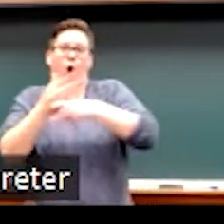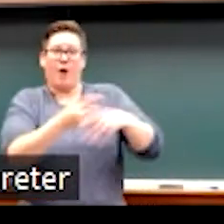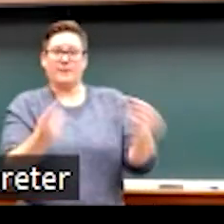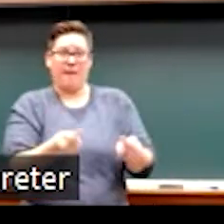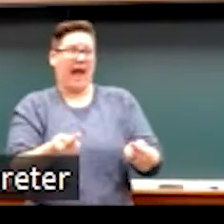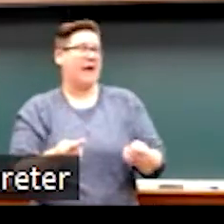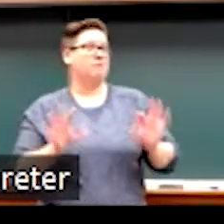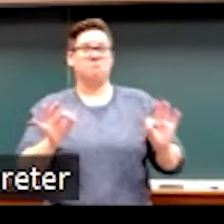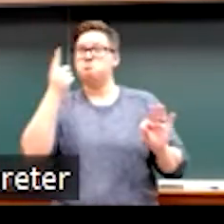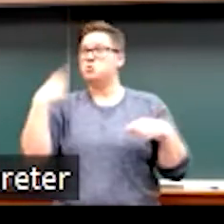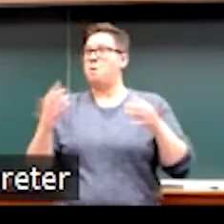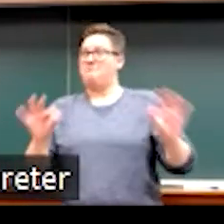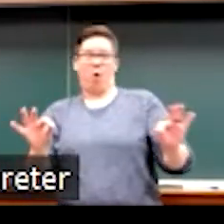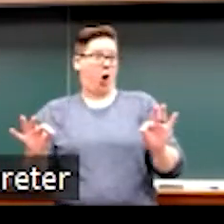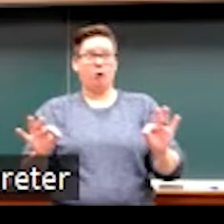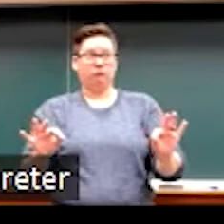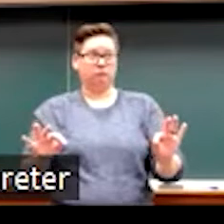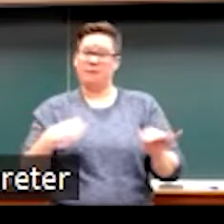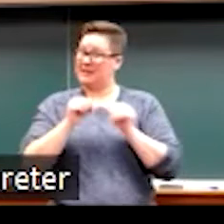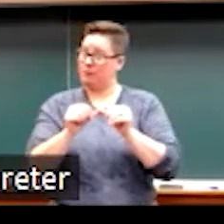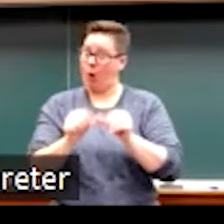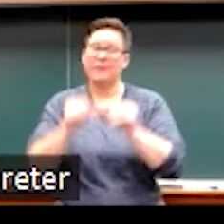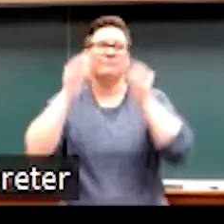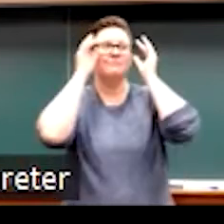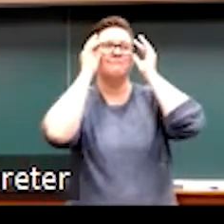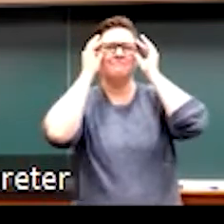All right, everyone with me so far? We're good? All right, I'm going to keep moving.